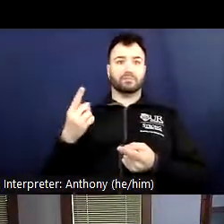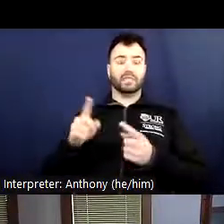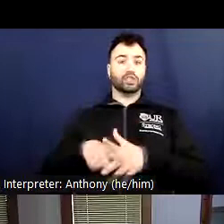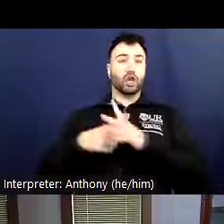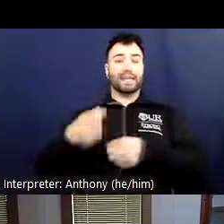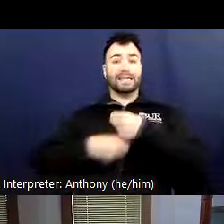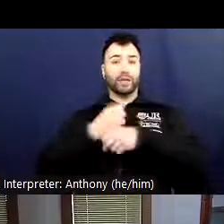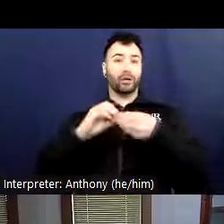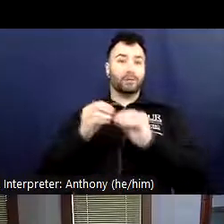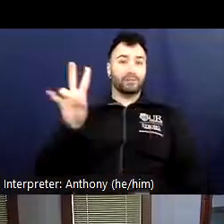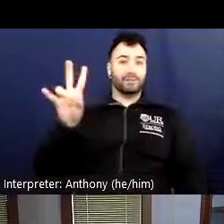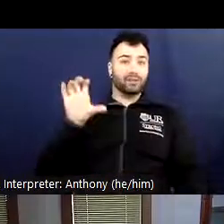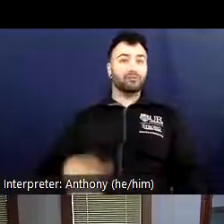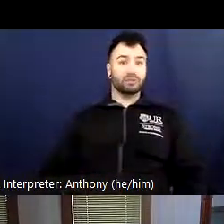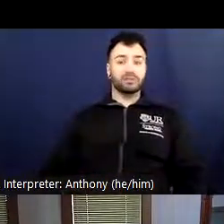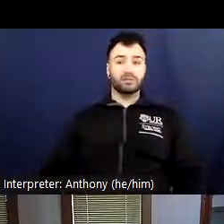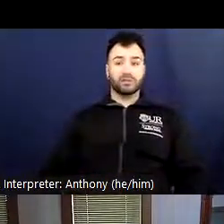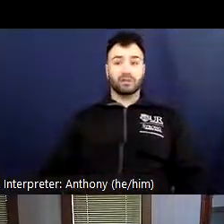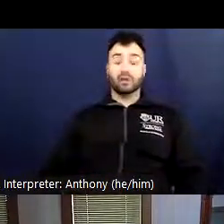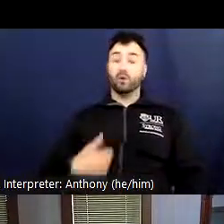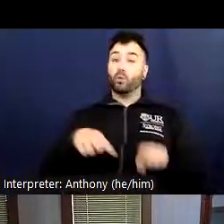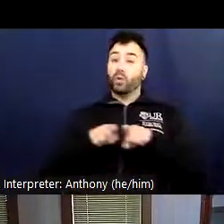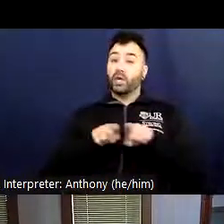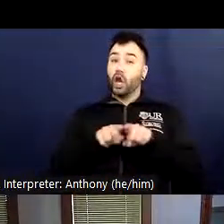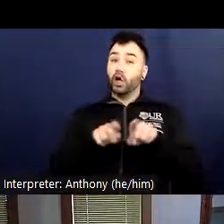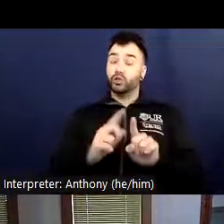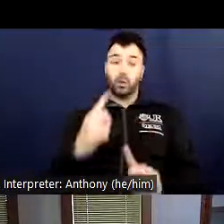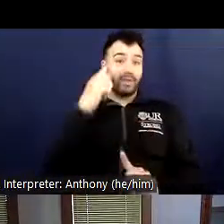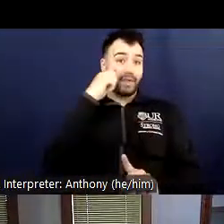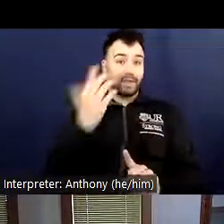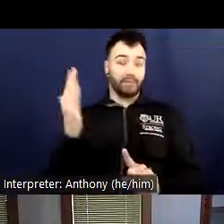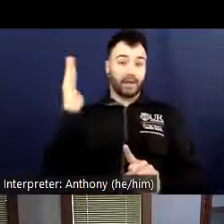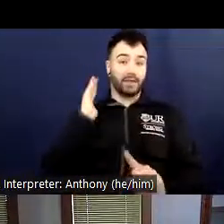the interpretation of Sumatran tablets or cave wall